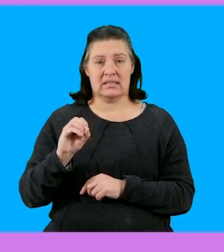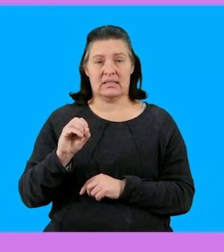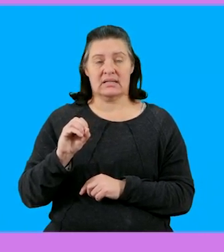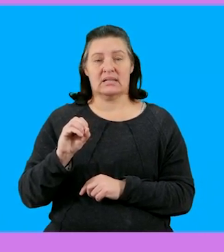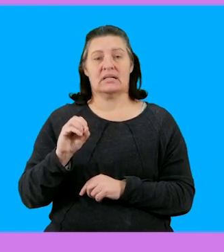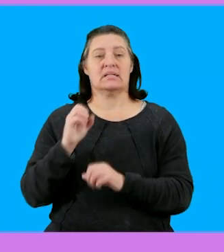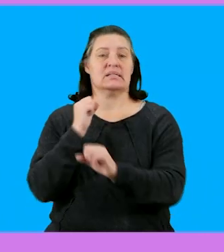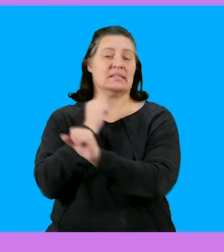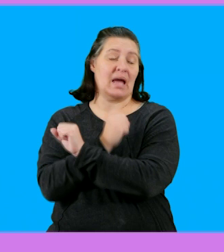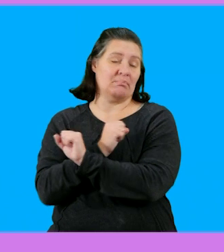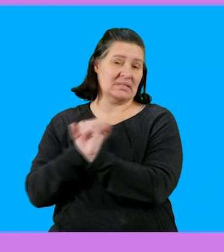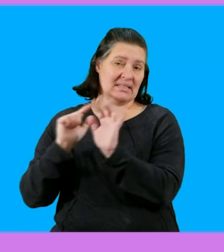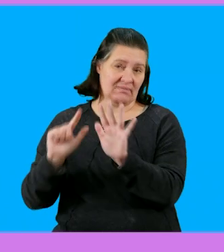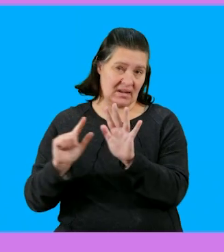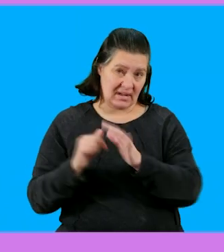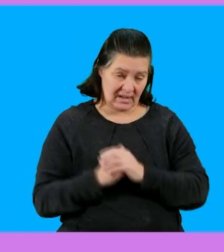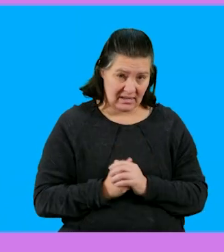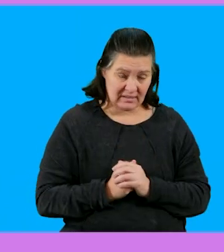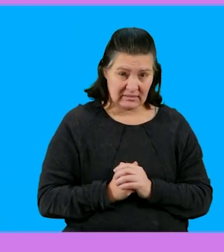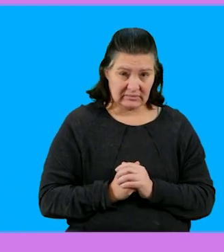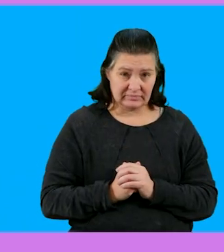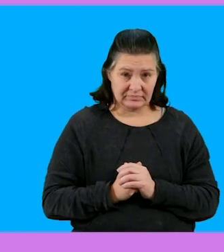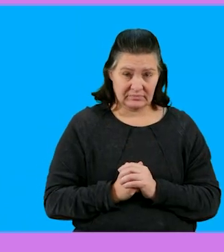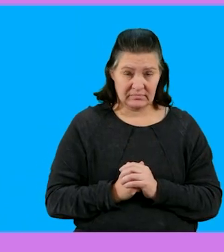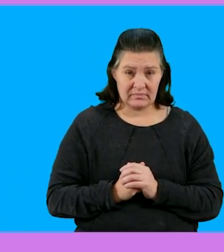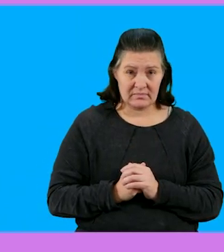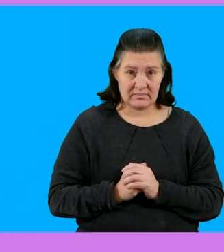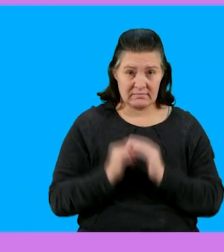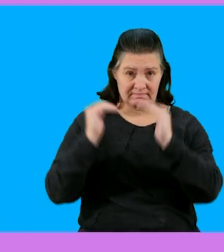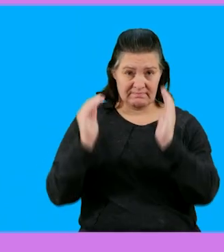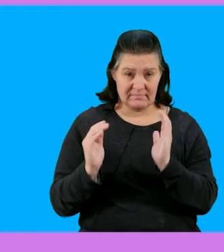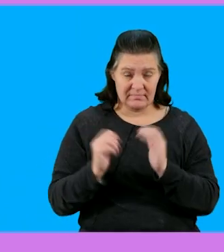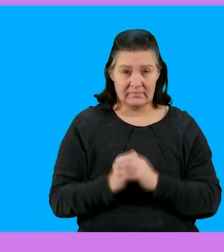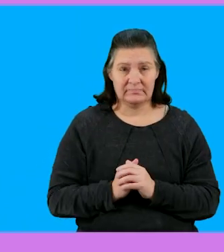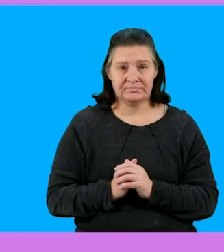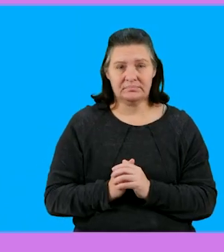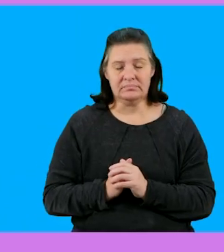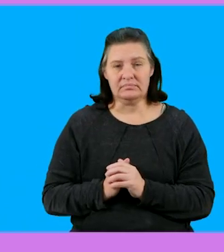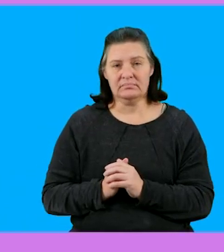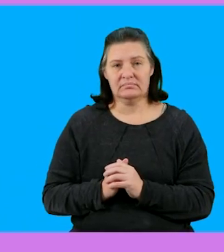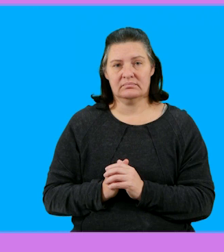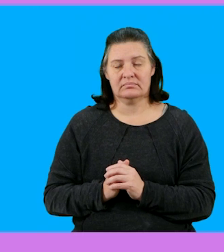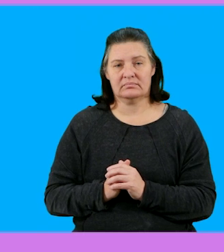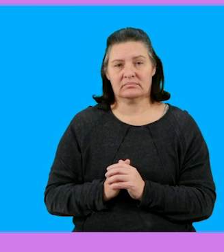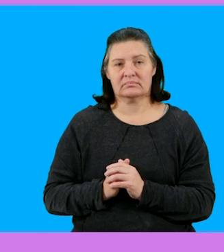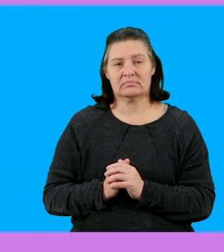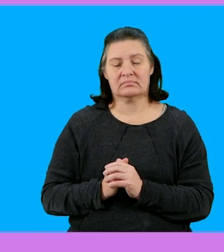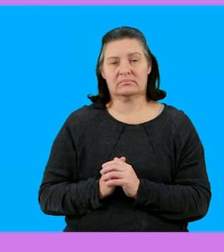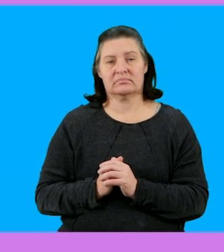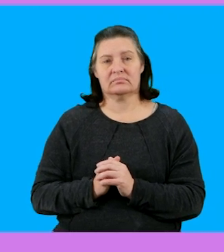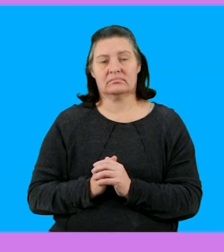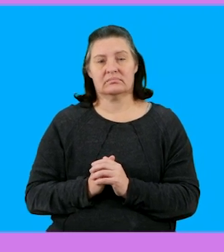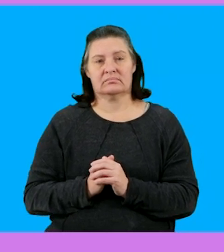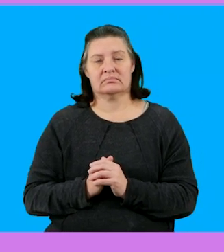for every 100 Rand. So how many 100 Rands? That will be then 700 Rands, right? Okay, so let's quickly type that